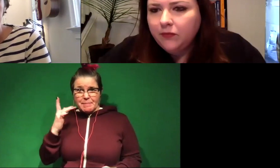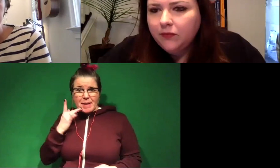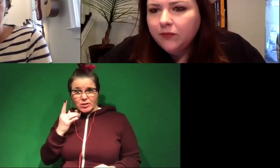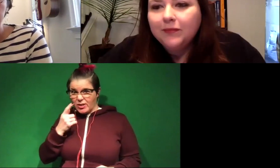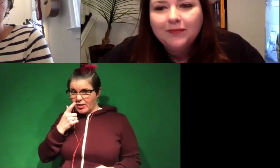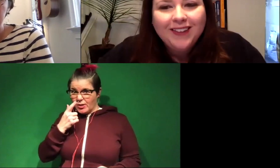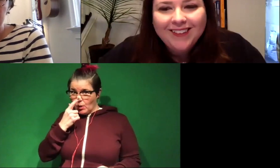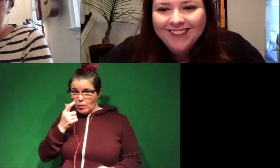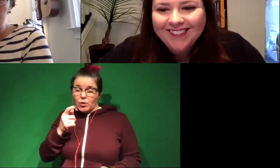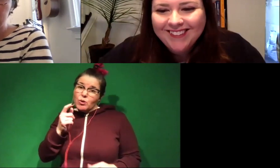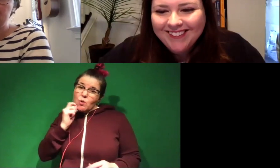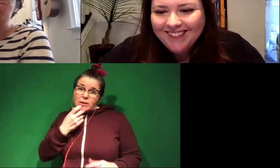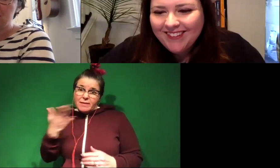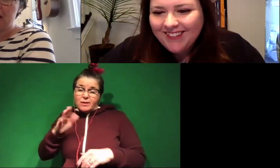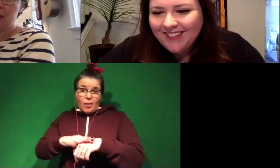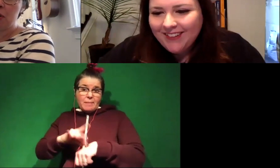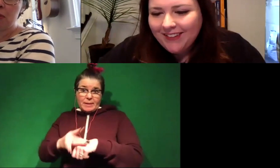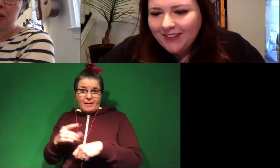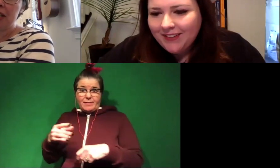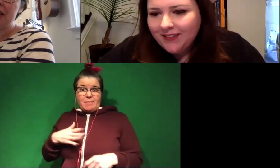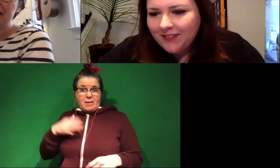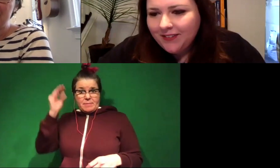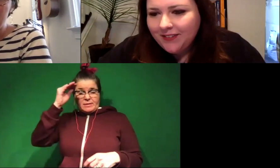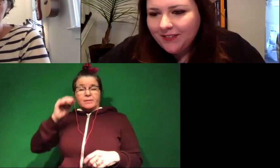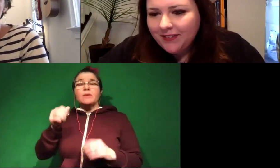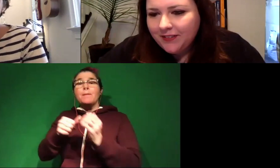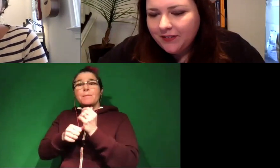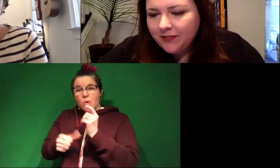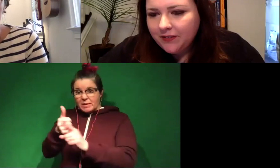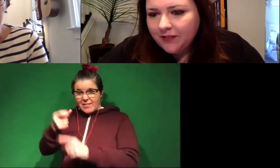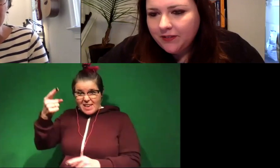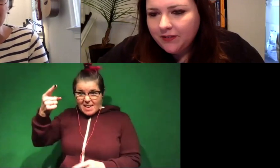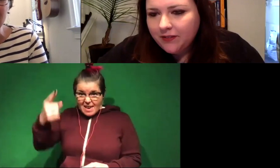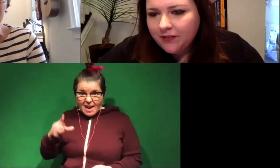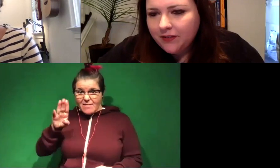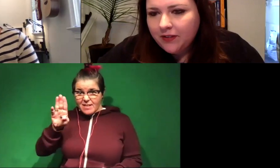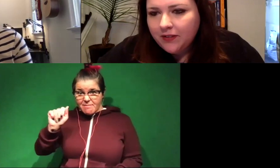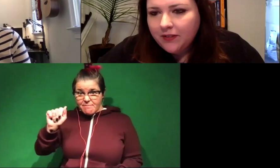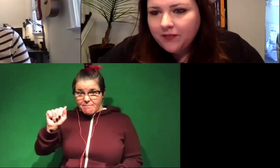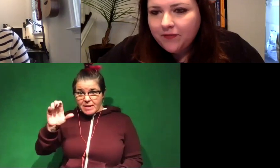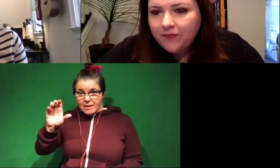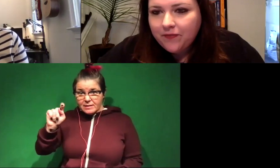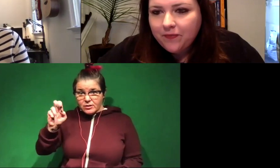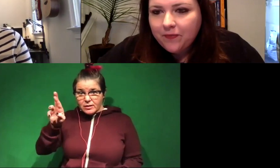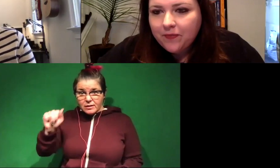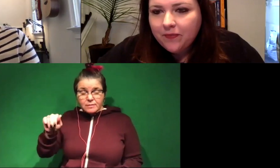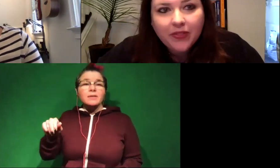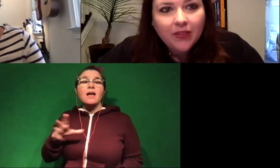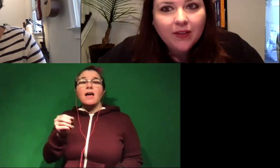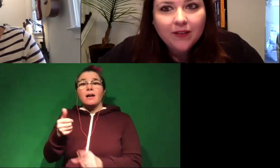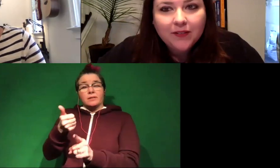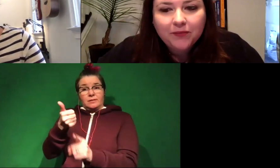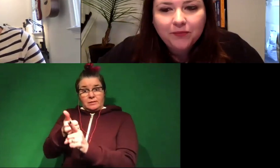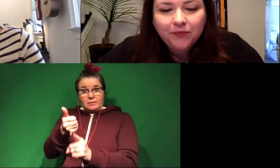on the planet. And so just the fact that poop is half bacteria, and also you are